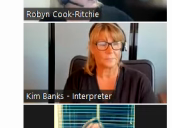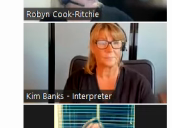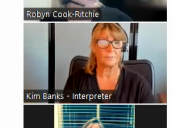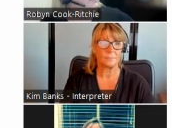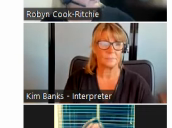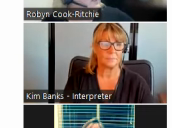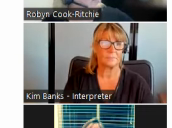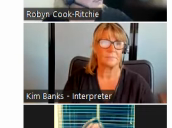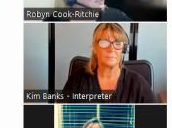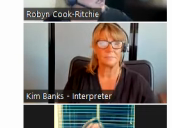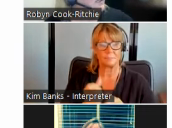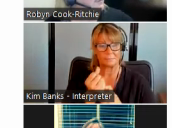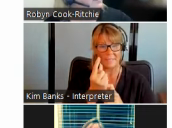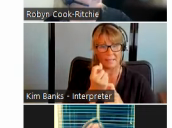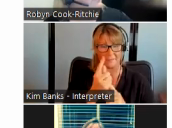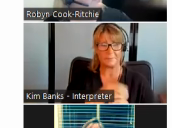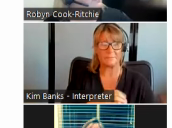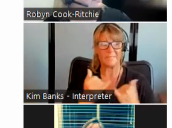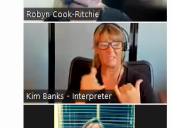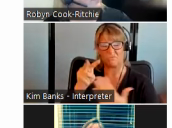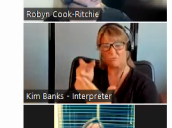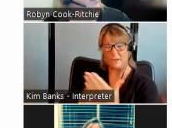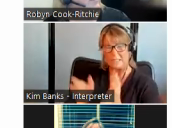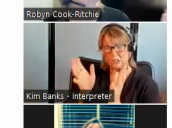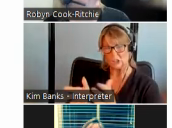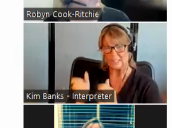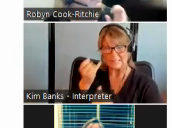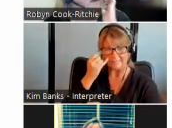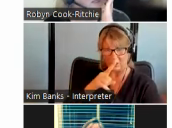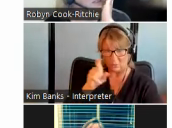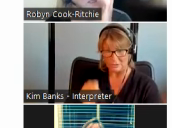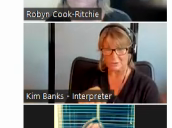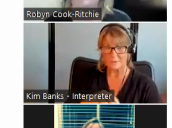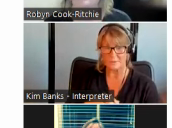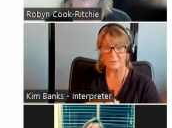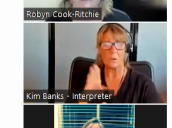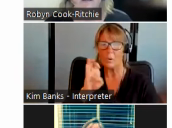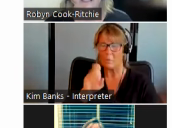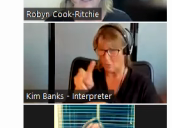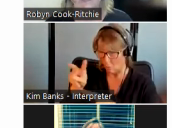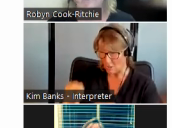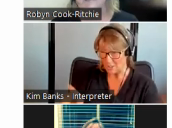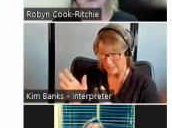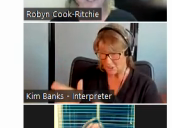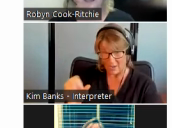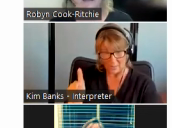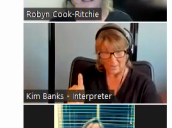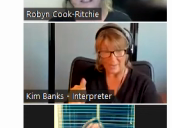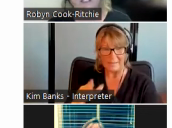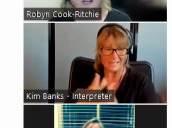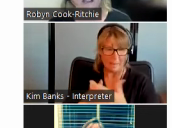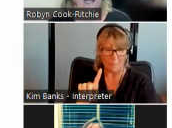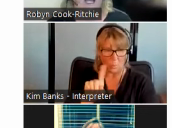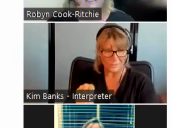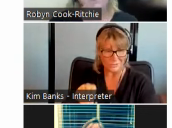Okay, I'm just checking. Okay, Barb, you're monitoring, so Yeah. I'll let you answer when you can in